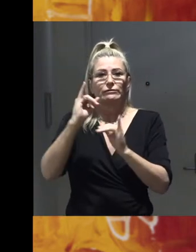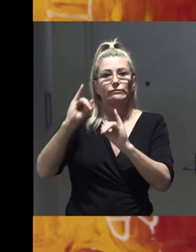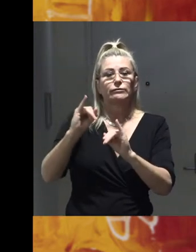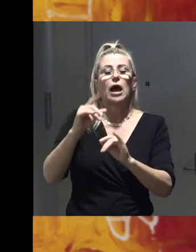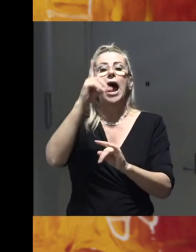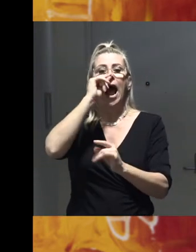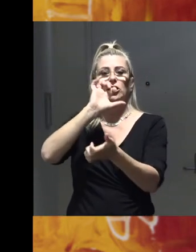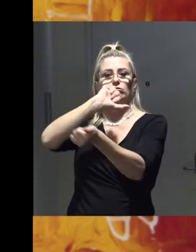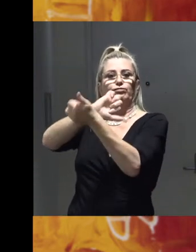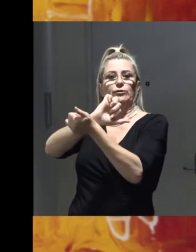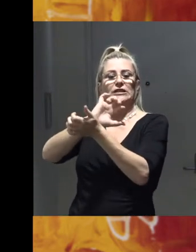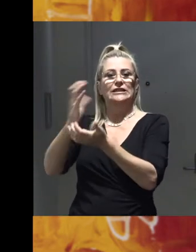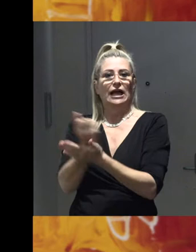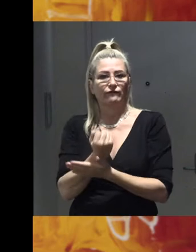it.